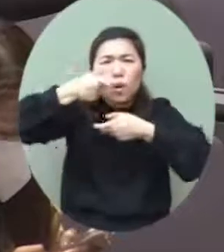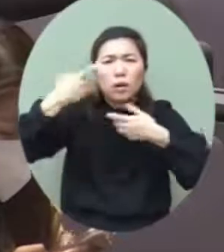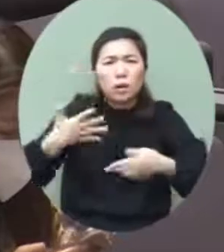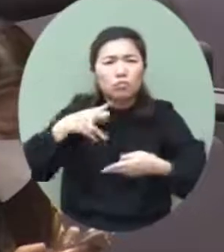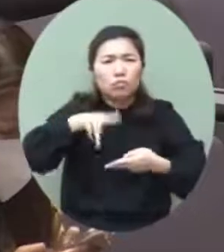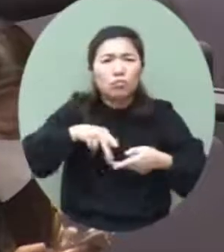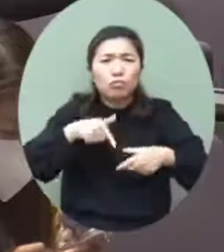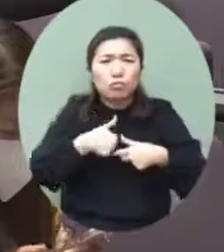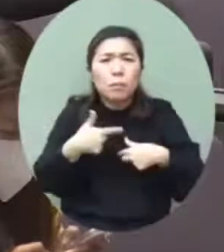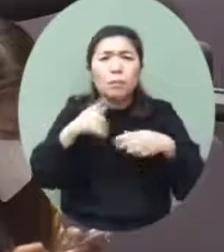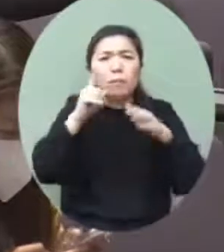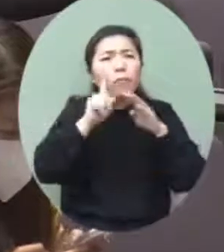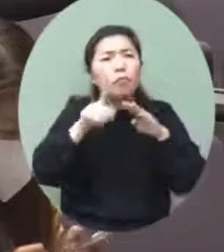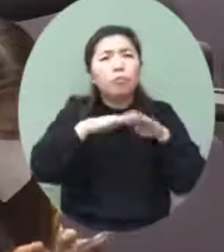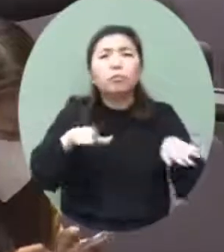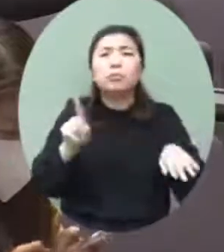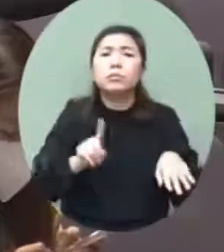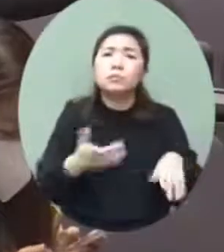fluctuated by